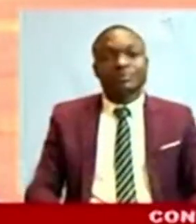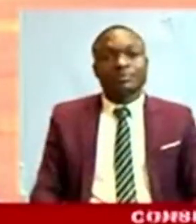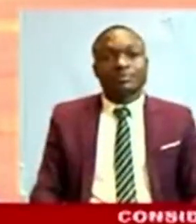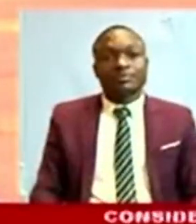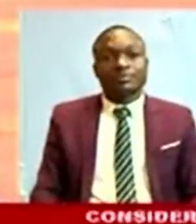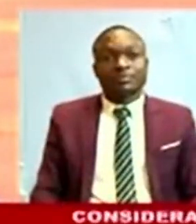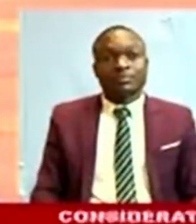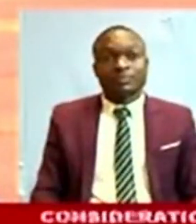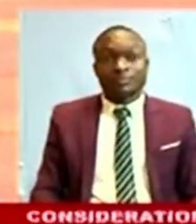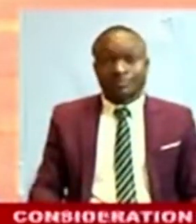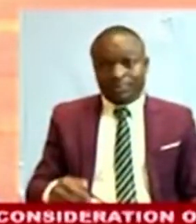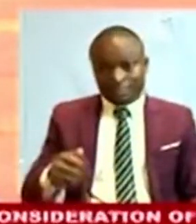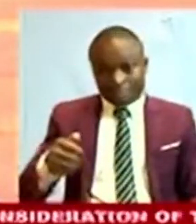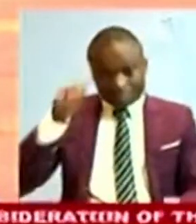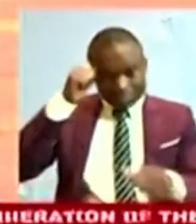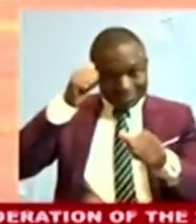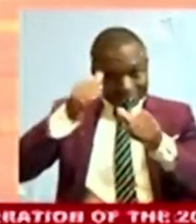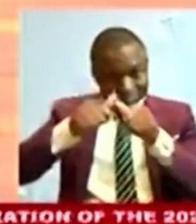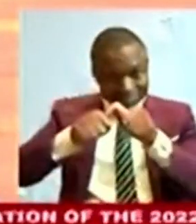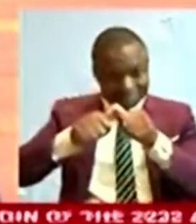which I agree with, have said